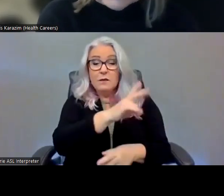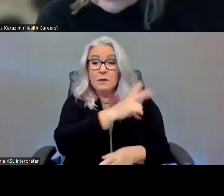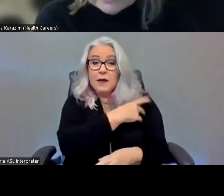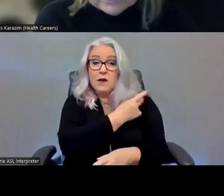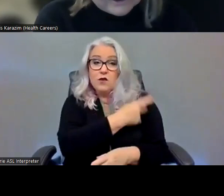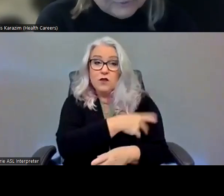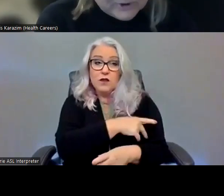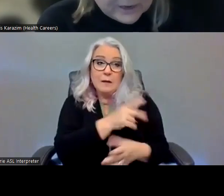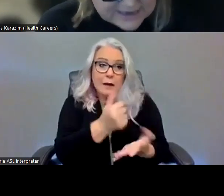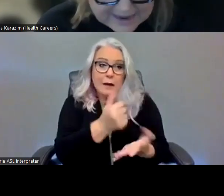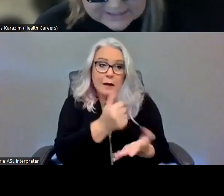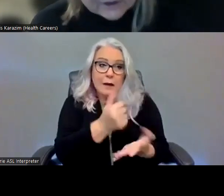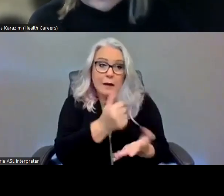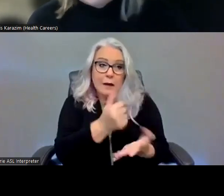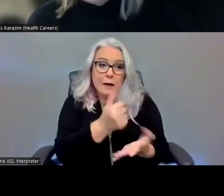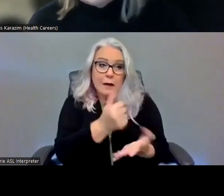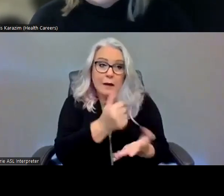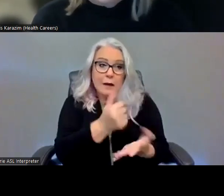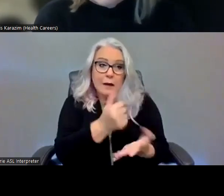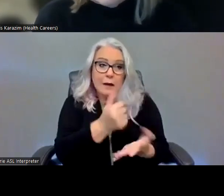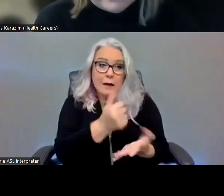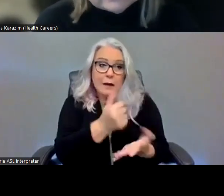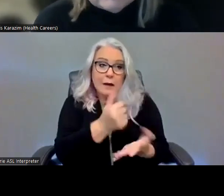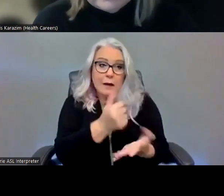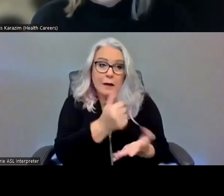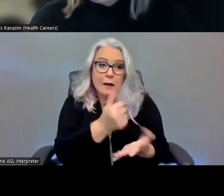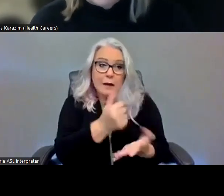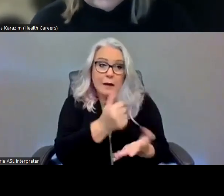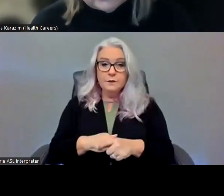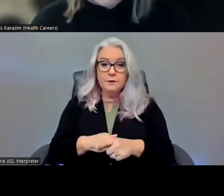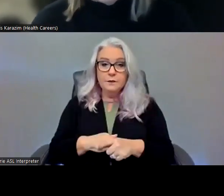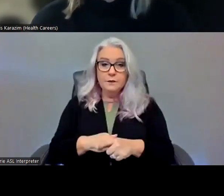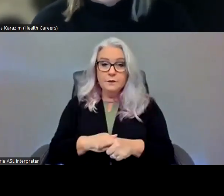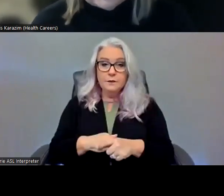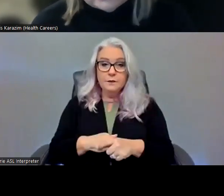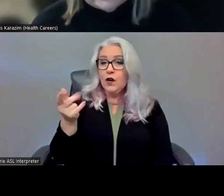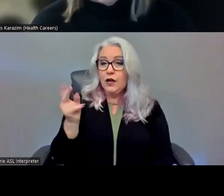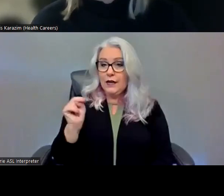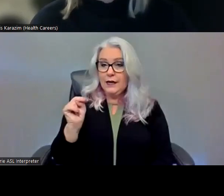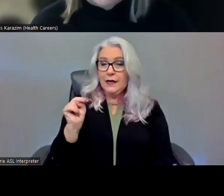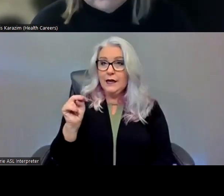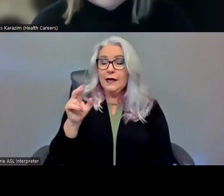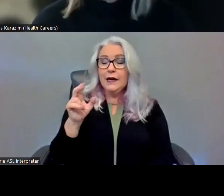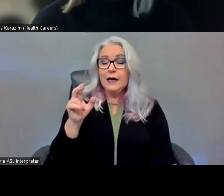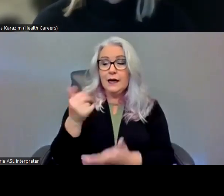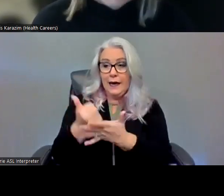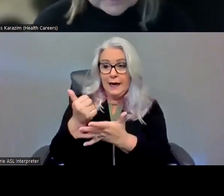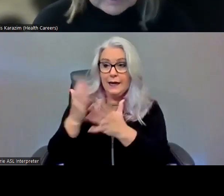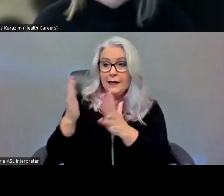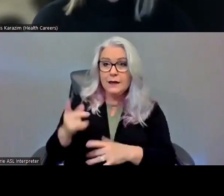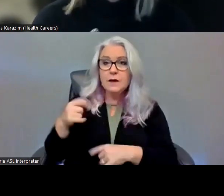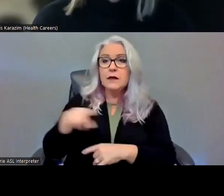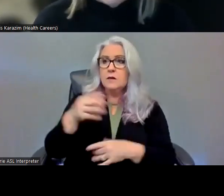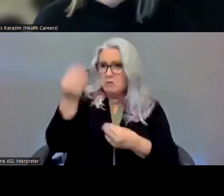a respiratory or for a dietary aide, the response may be go to the nurse's station, let someone know immediately that